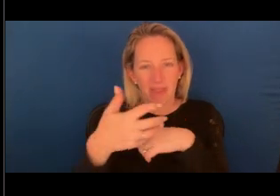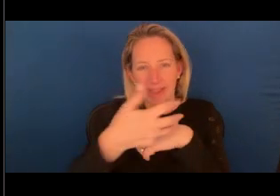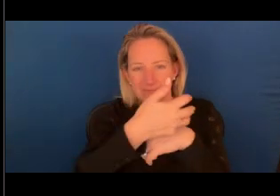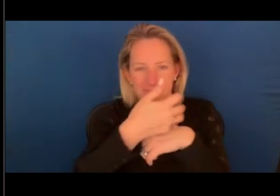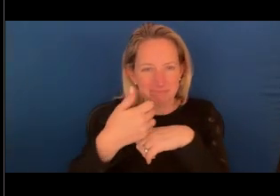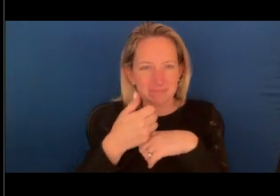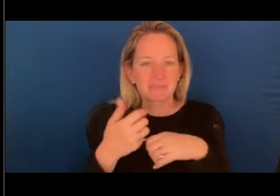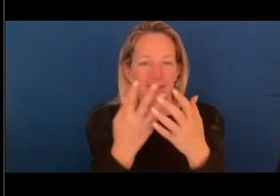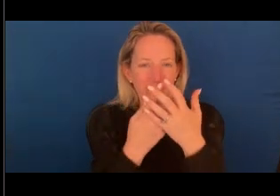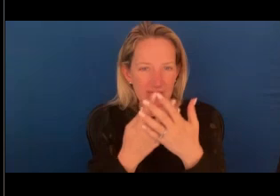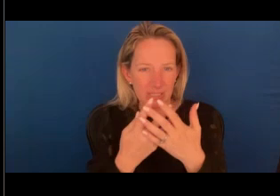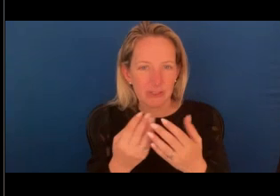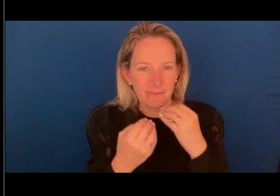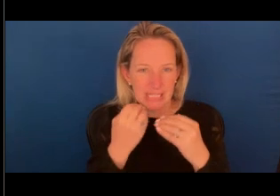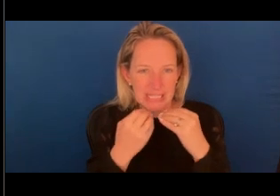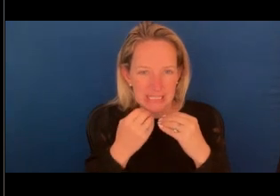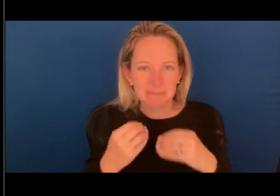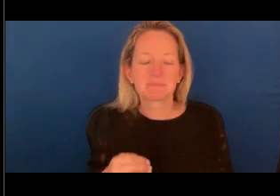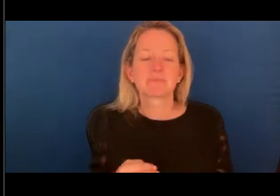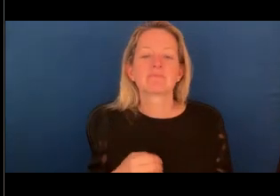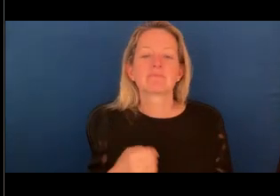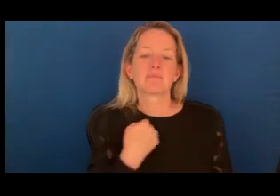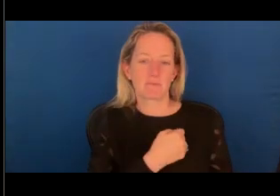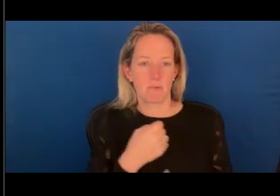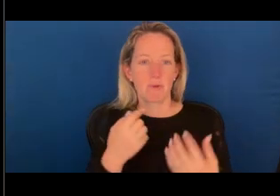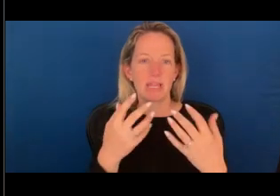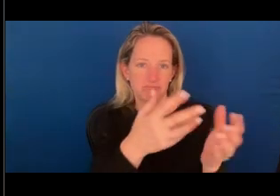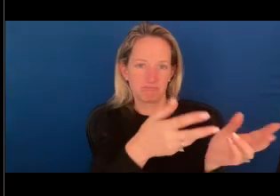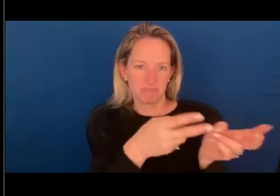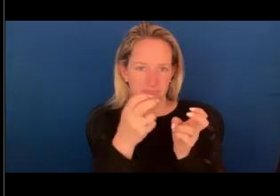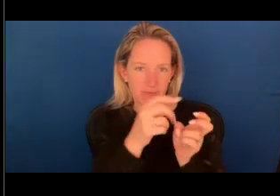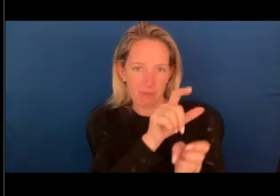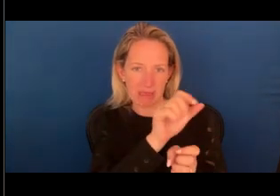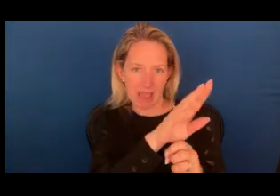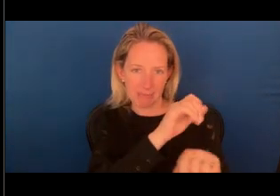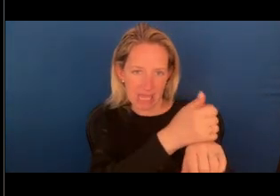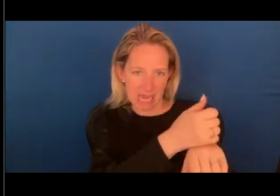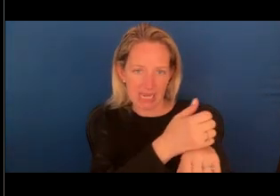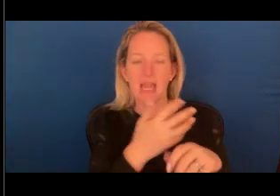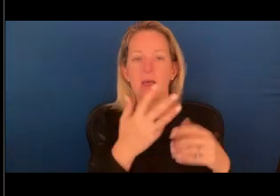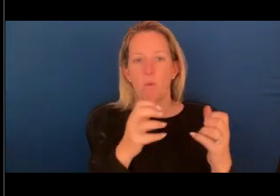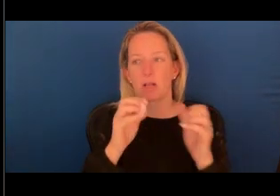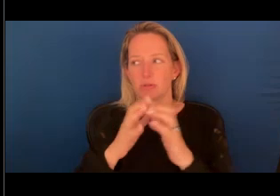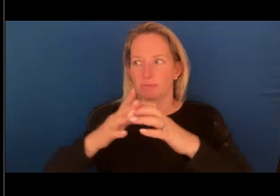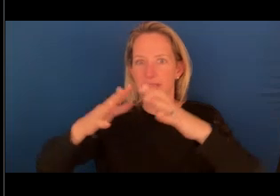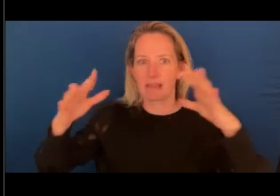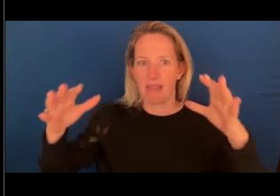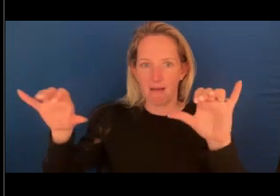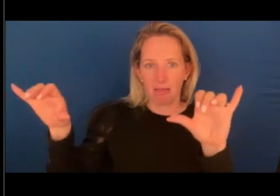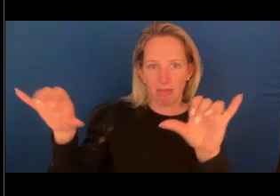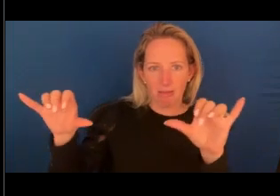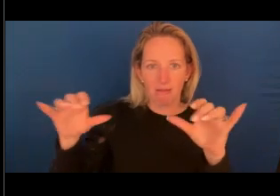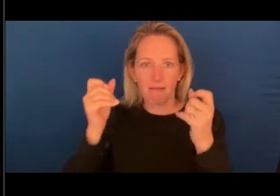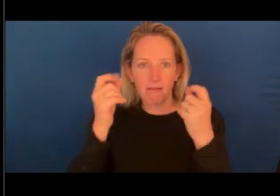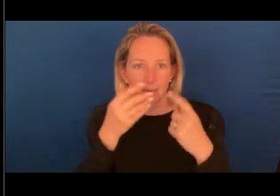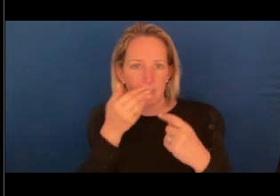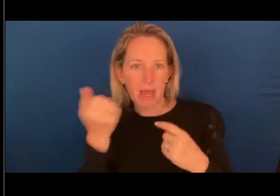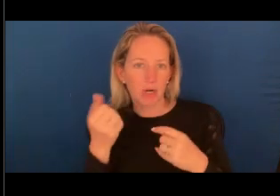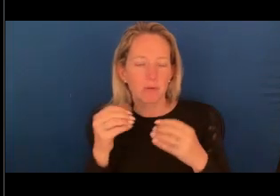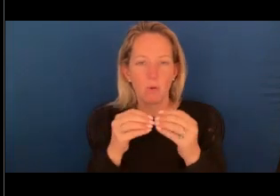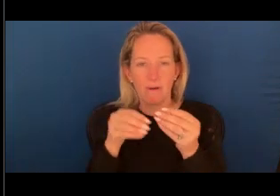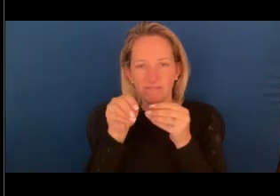the laboratory setting on this filtration process and scale it up and understand it a little bit better in terms of how to make it efficient